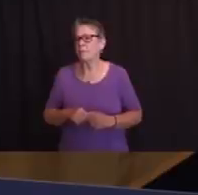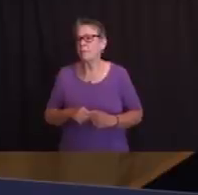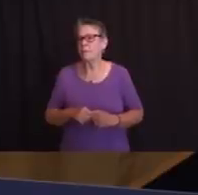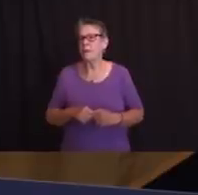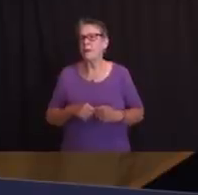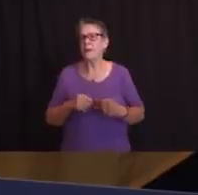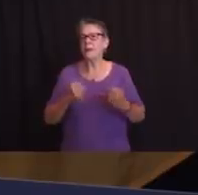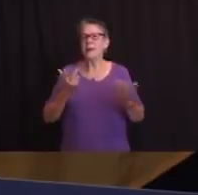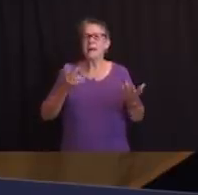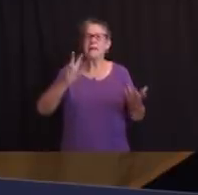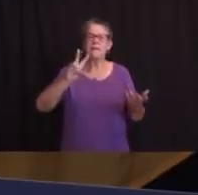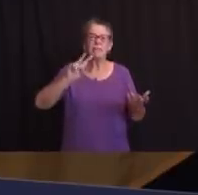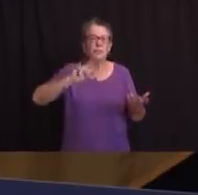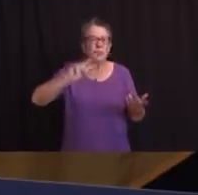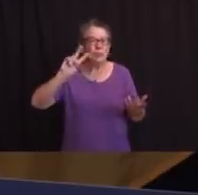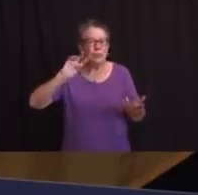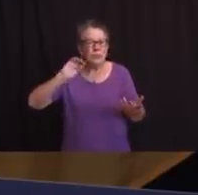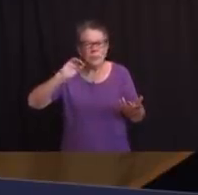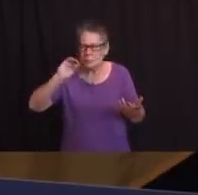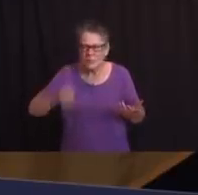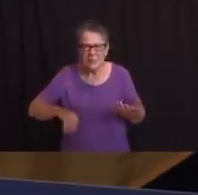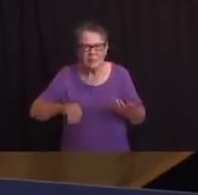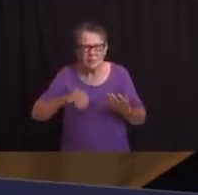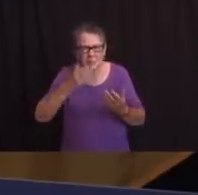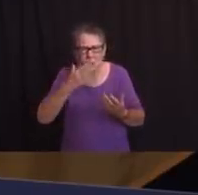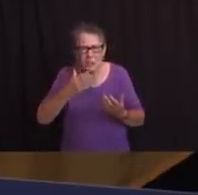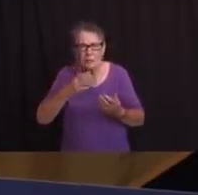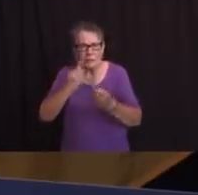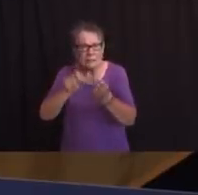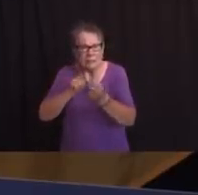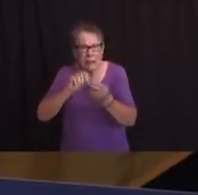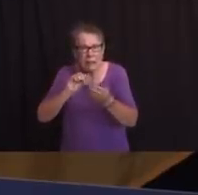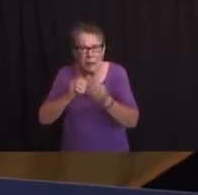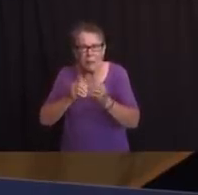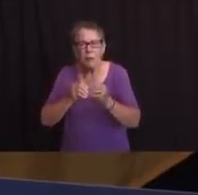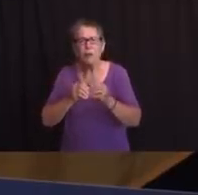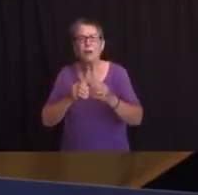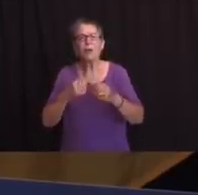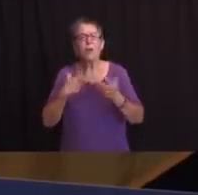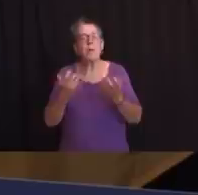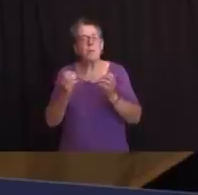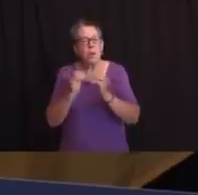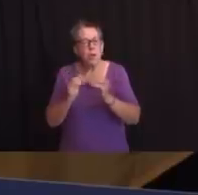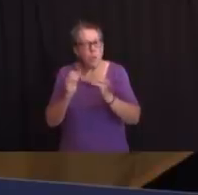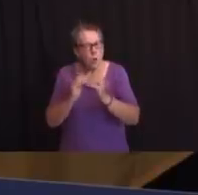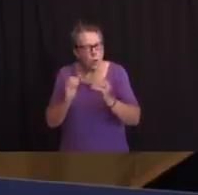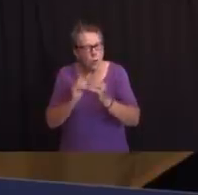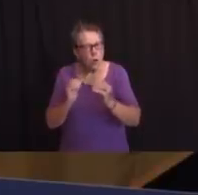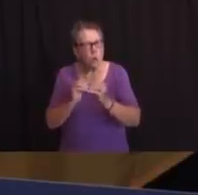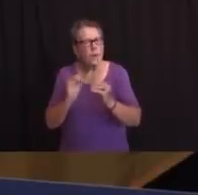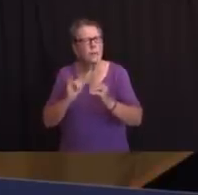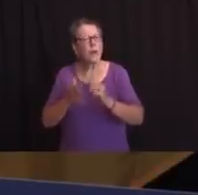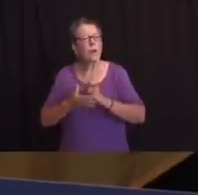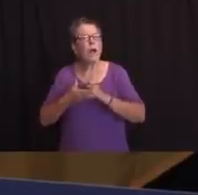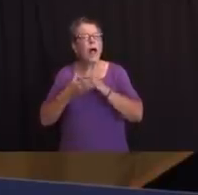But the more infectious a virus is, the more people need to be immune to keep it from spreading around. So as the Delta